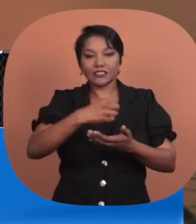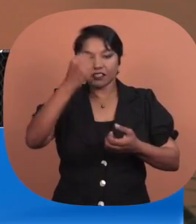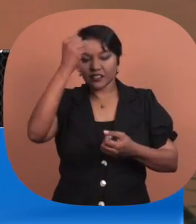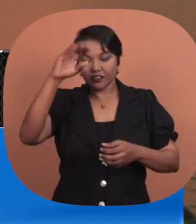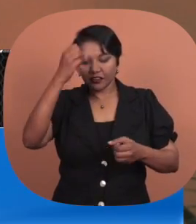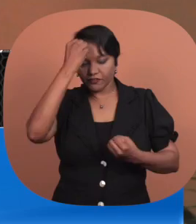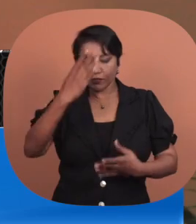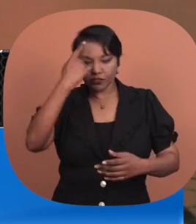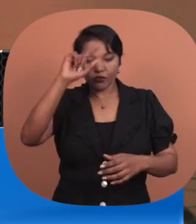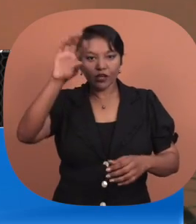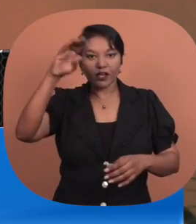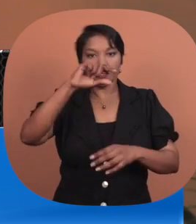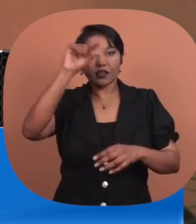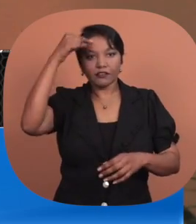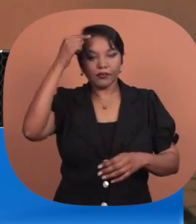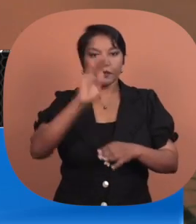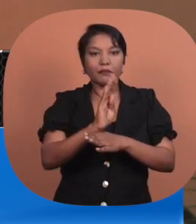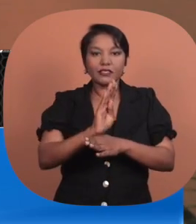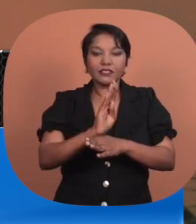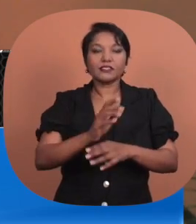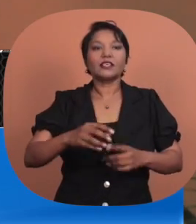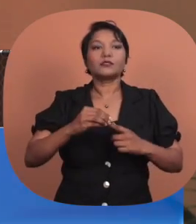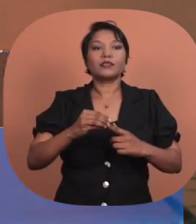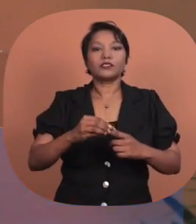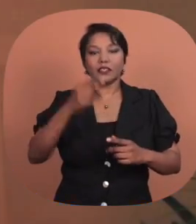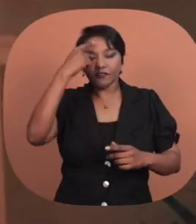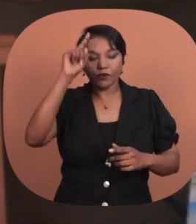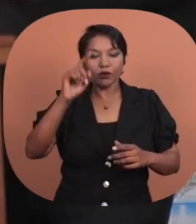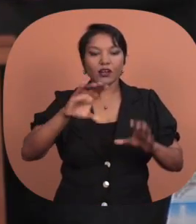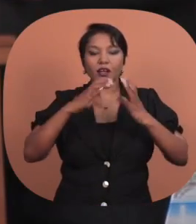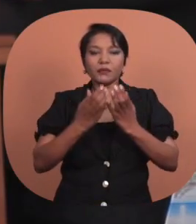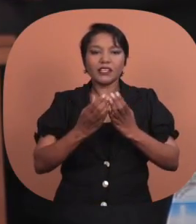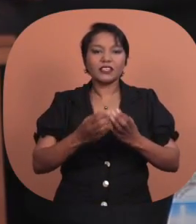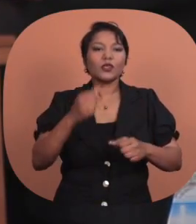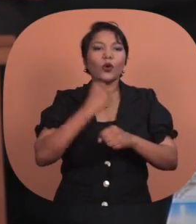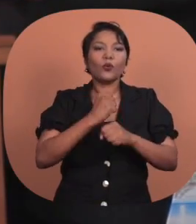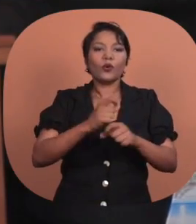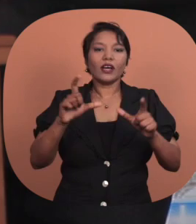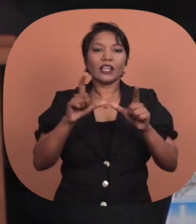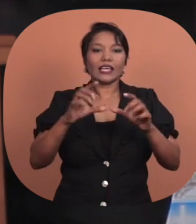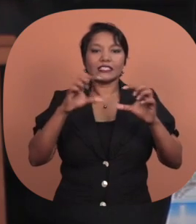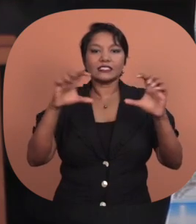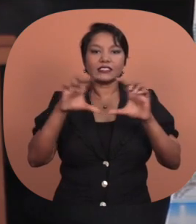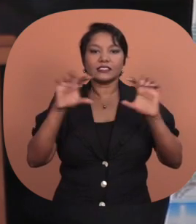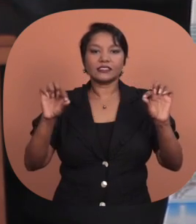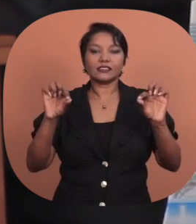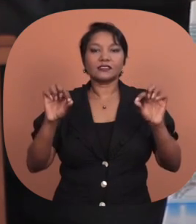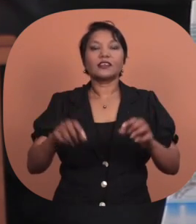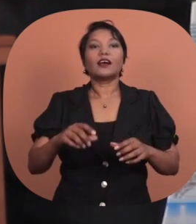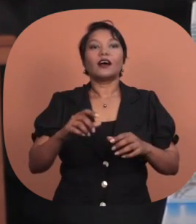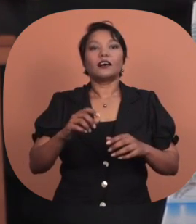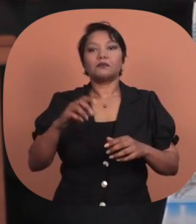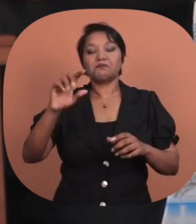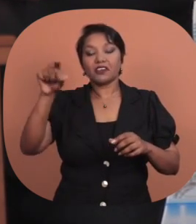for companies, work permits, applications online. There's also tender notices online. This is a facility